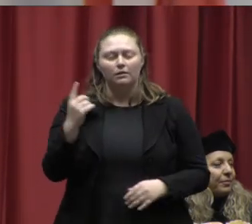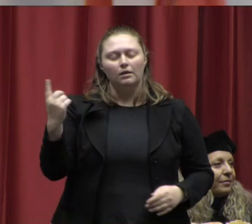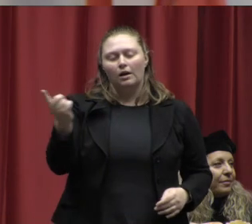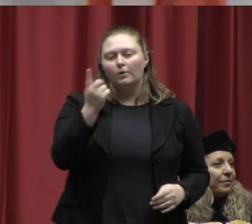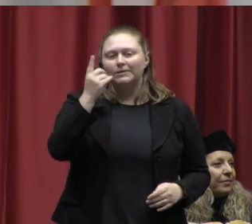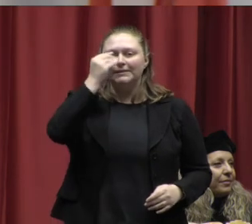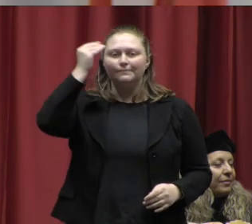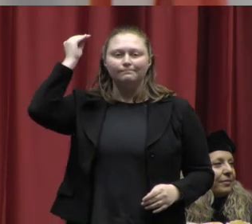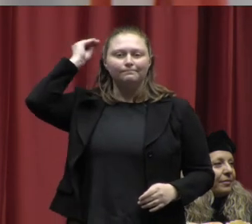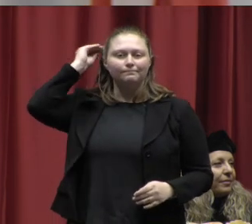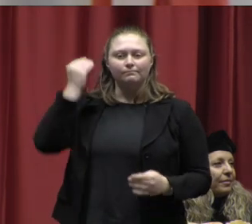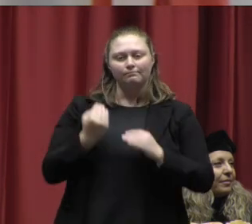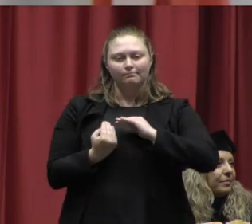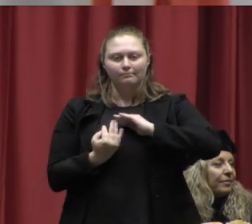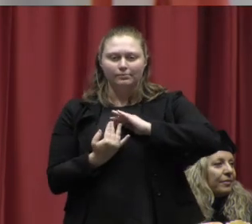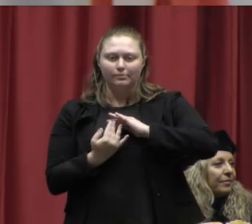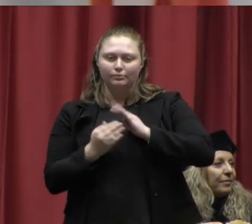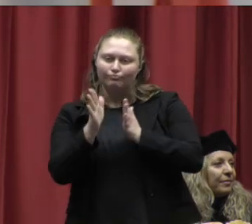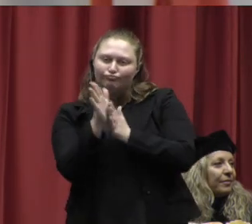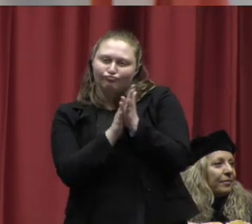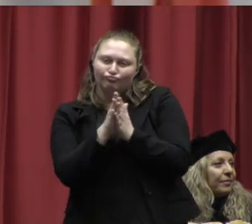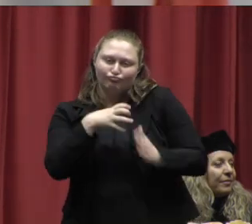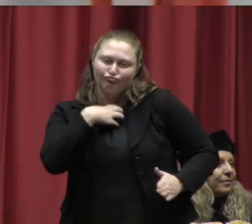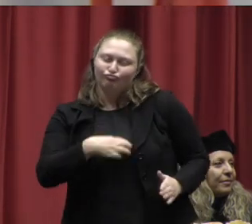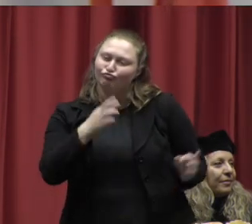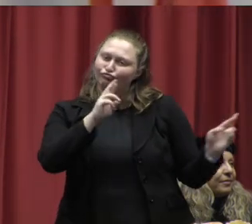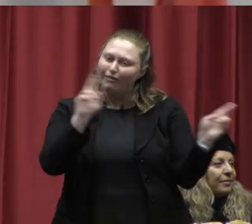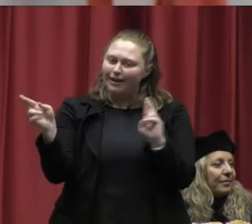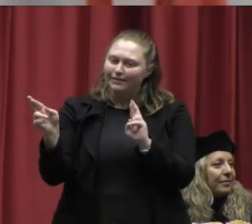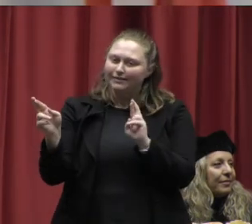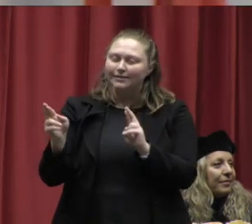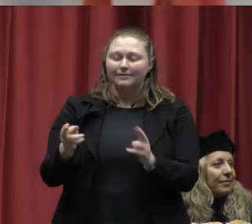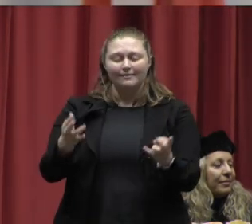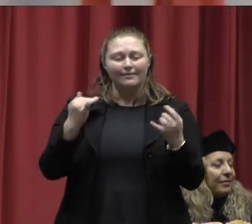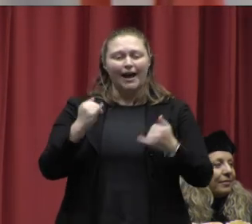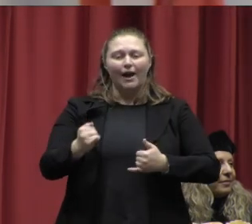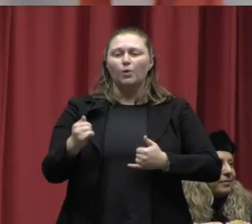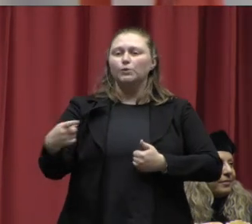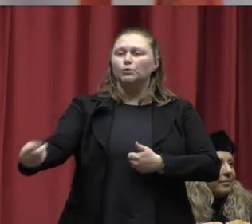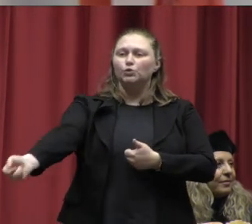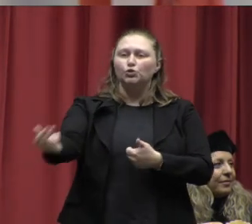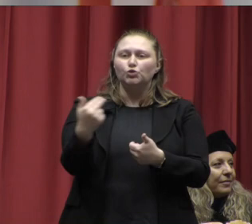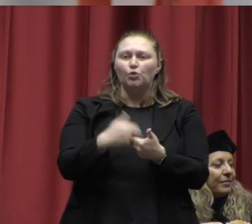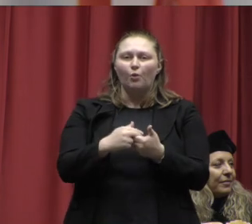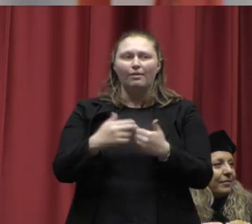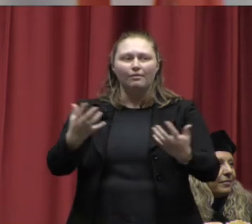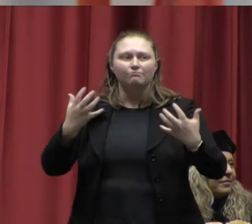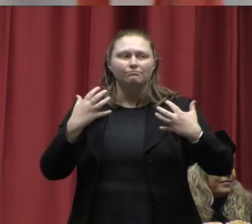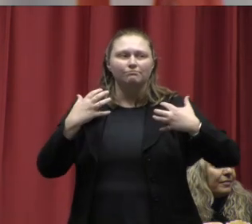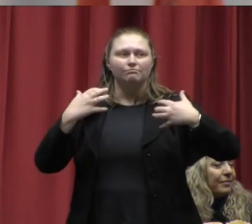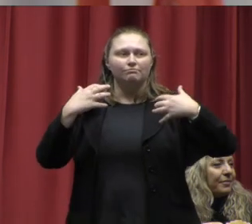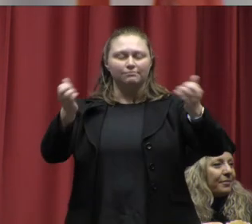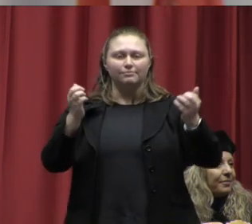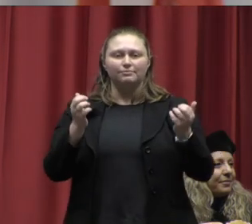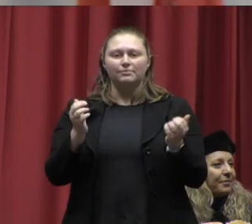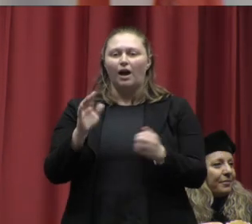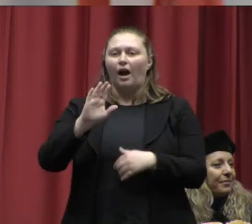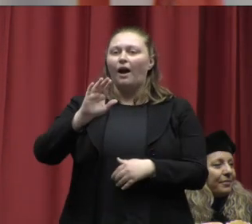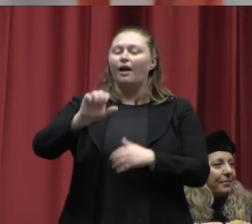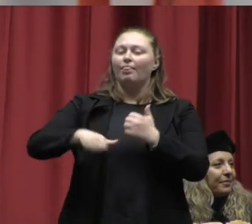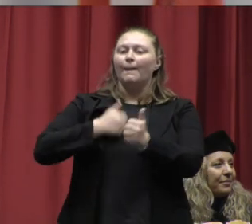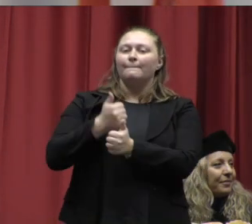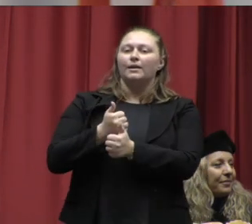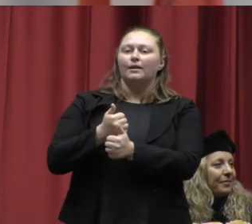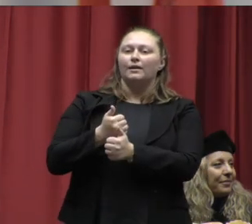the fire of passion alive. You now join a large crowd of Anderson alum, of